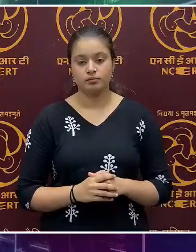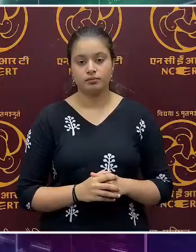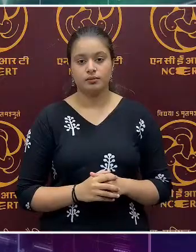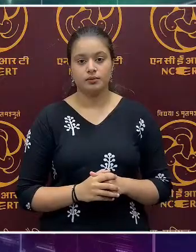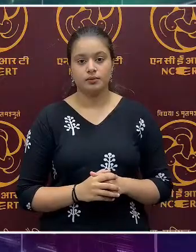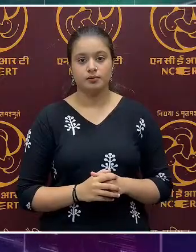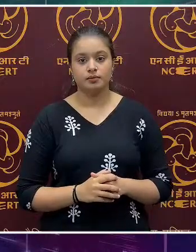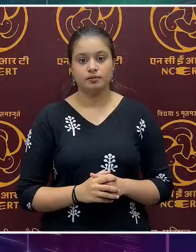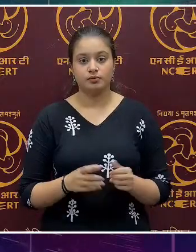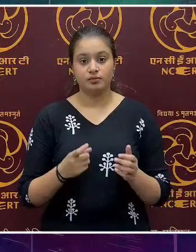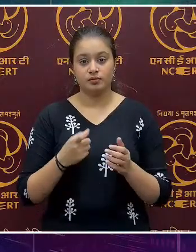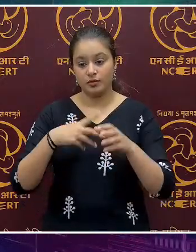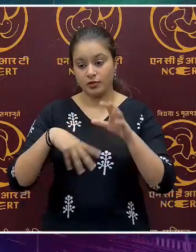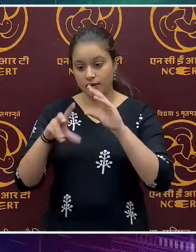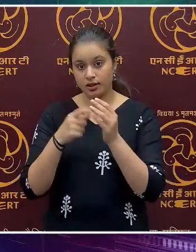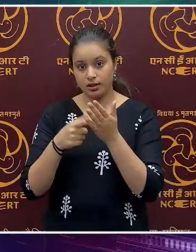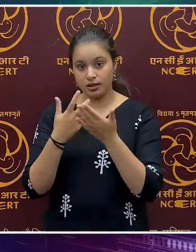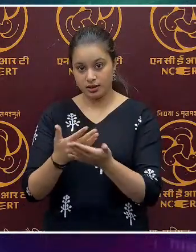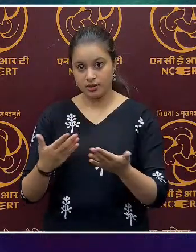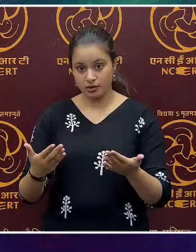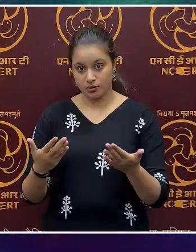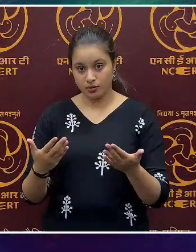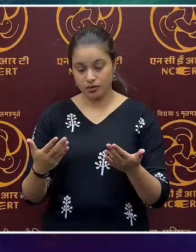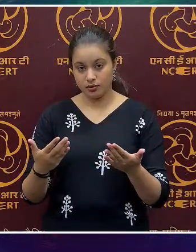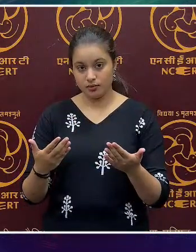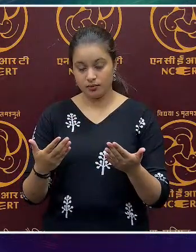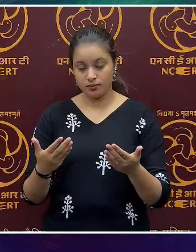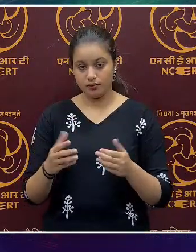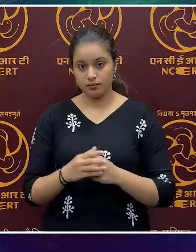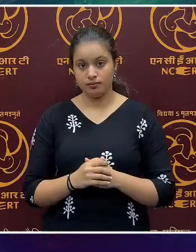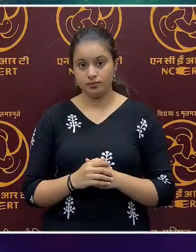in the learning resources,